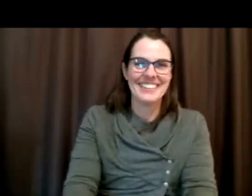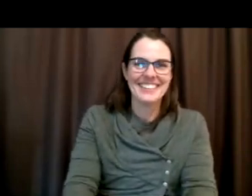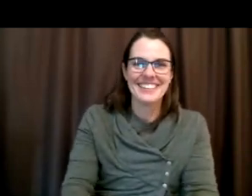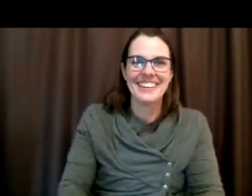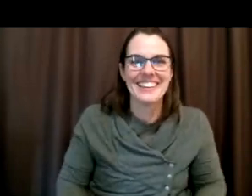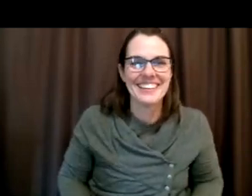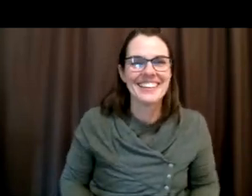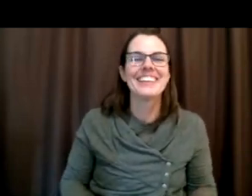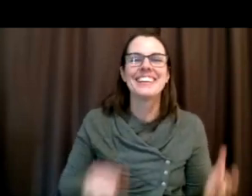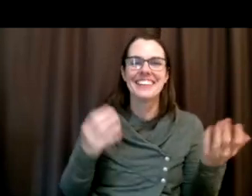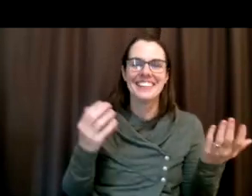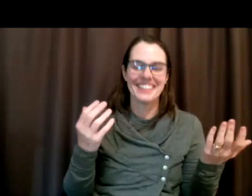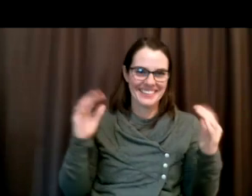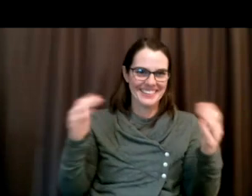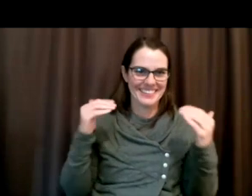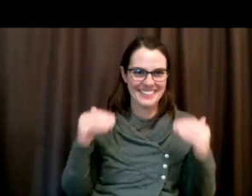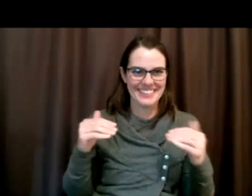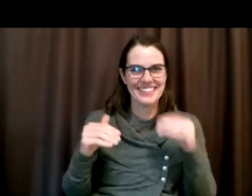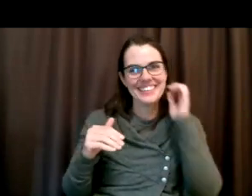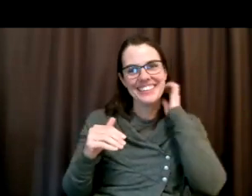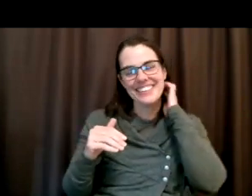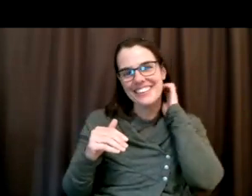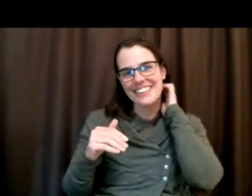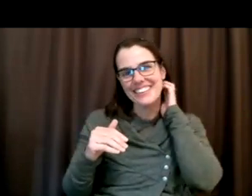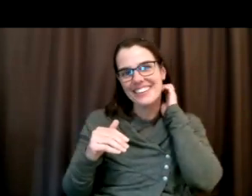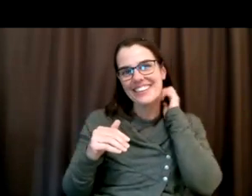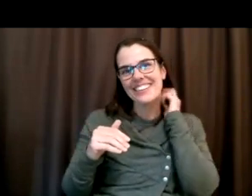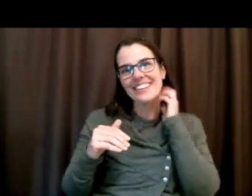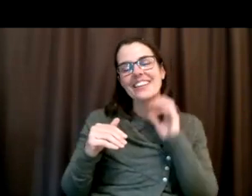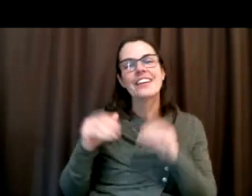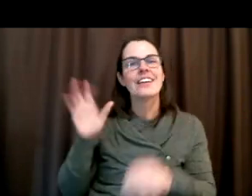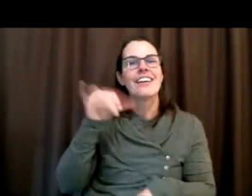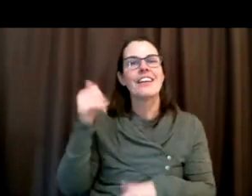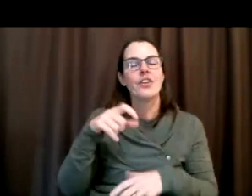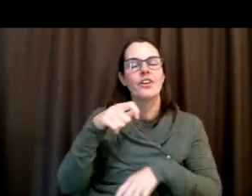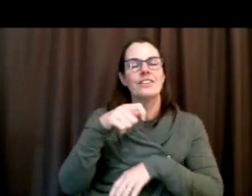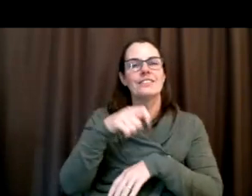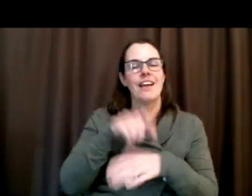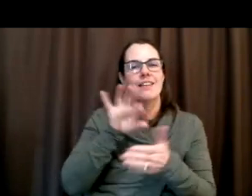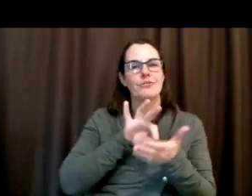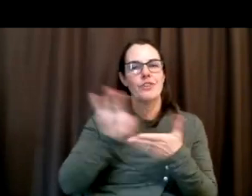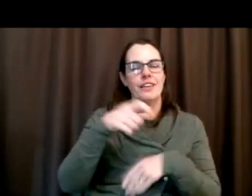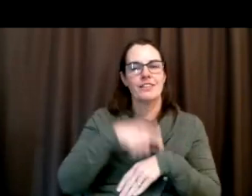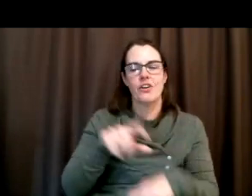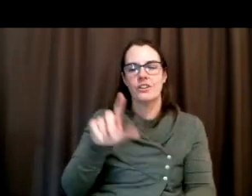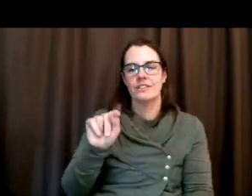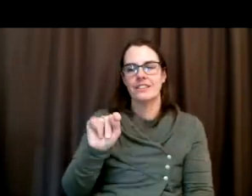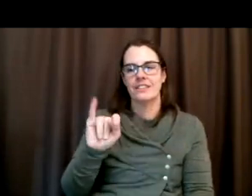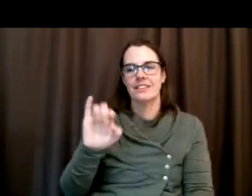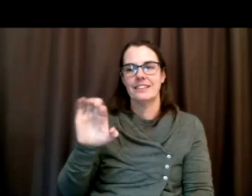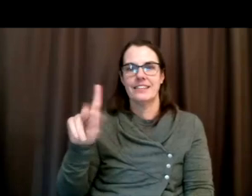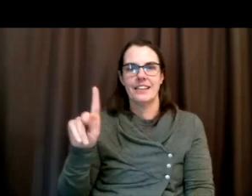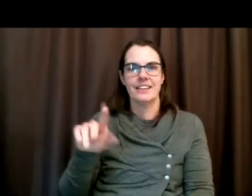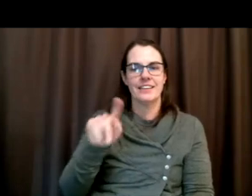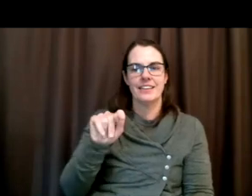Calling out another time tracking called Tick Tick for people to check